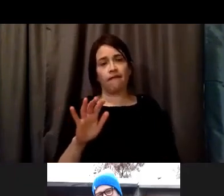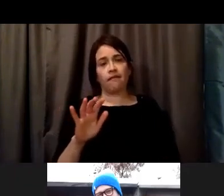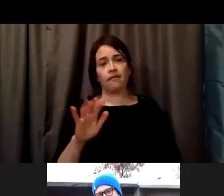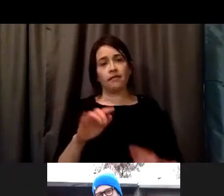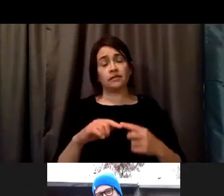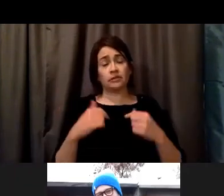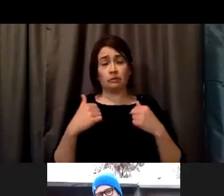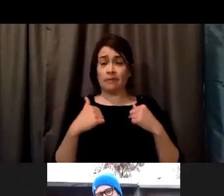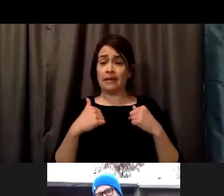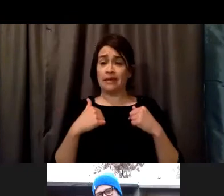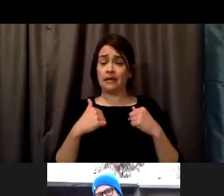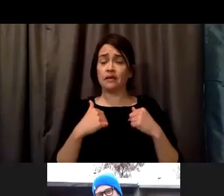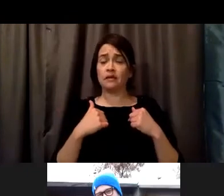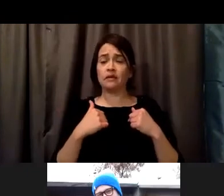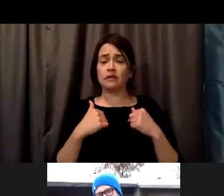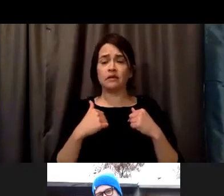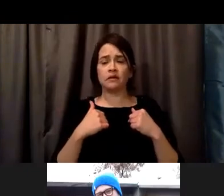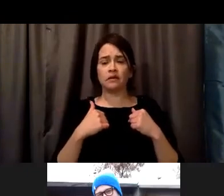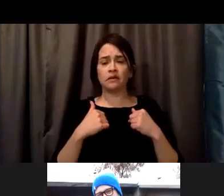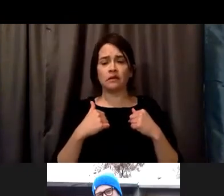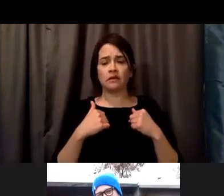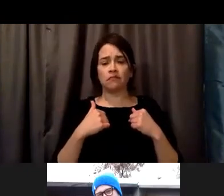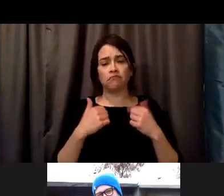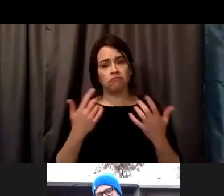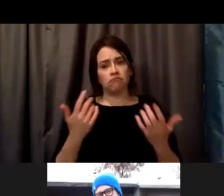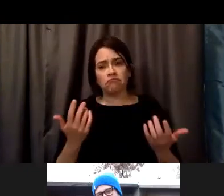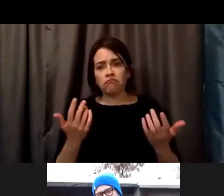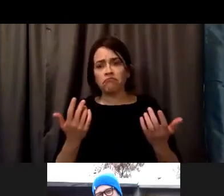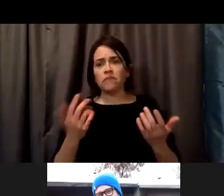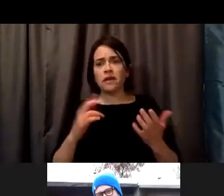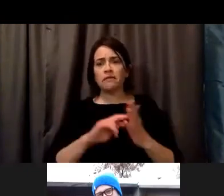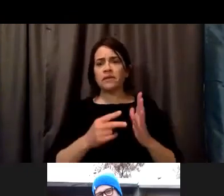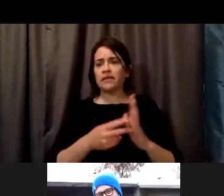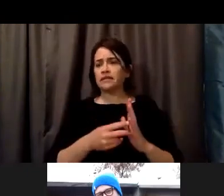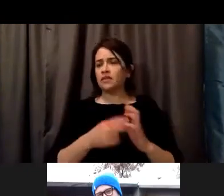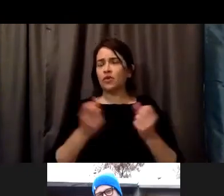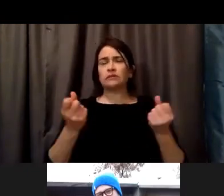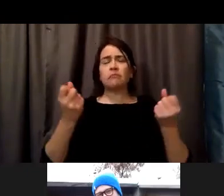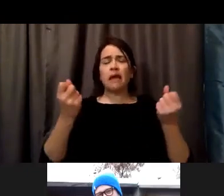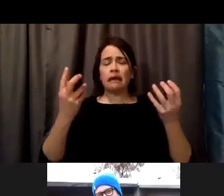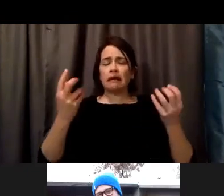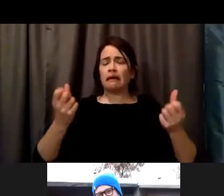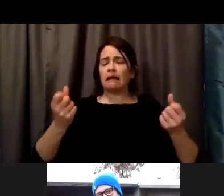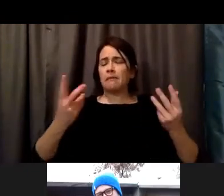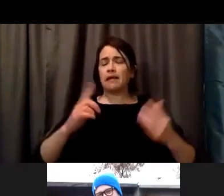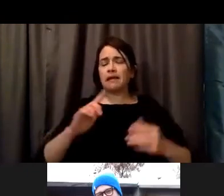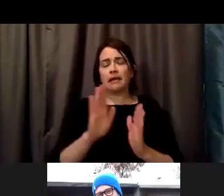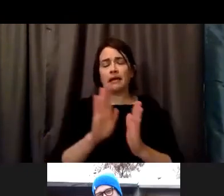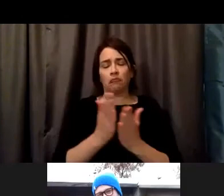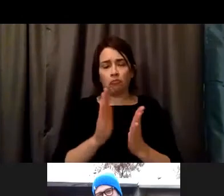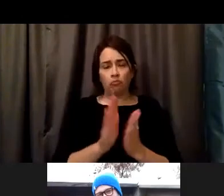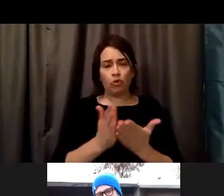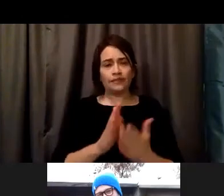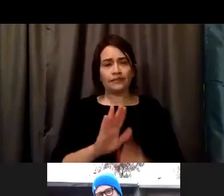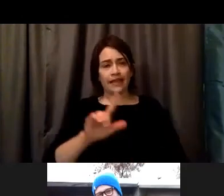translate into thousands of books, thousands of libraries are in Southeast Asia.